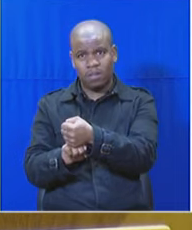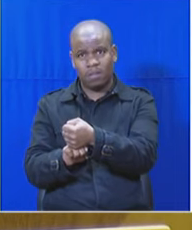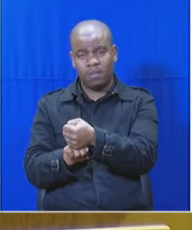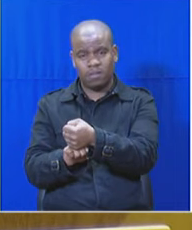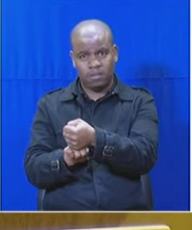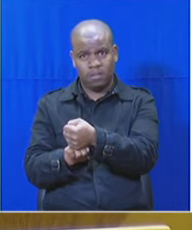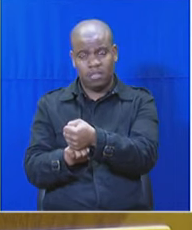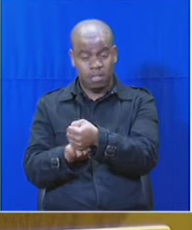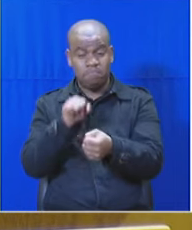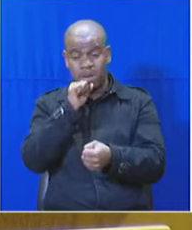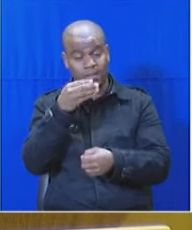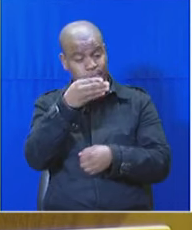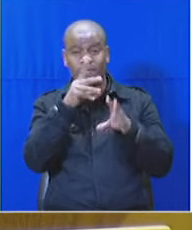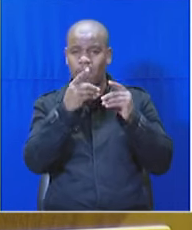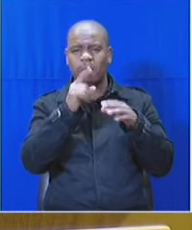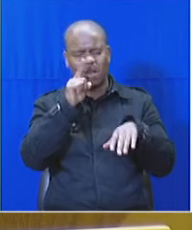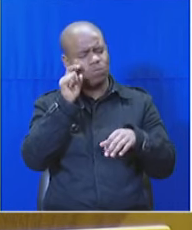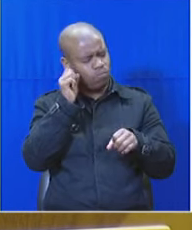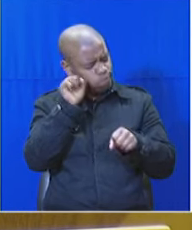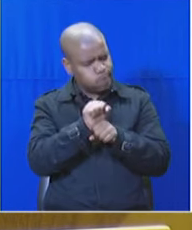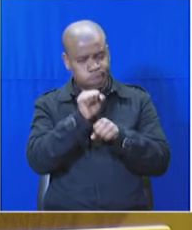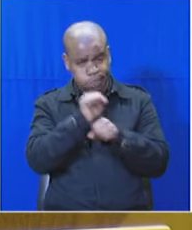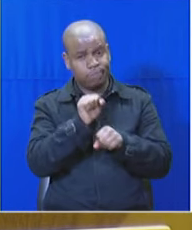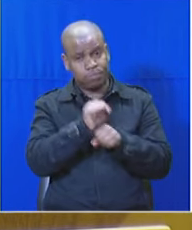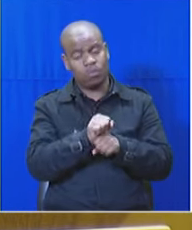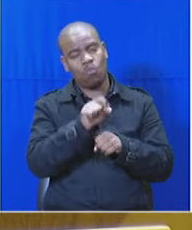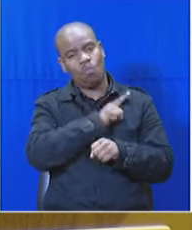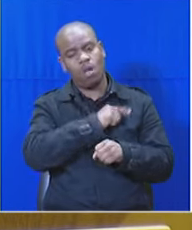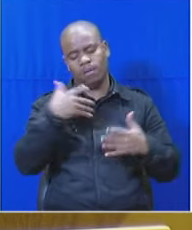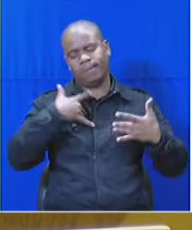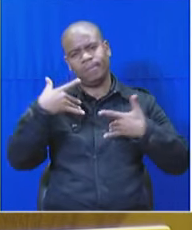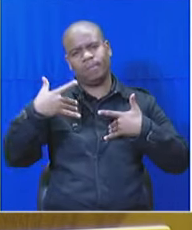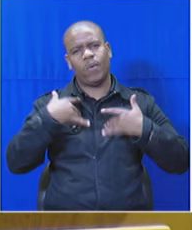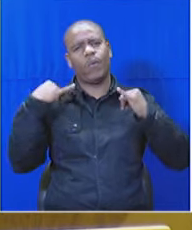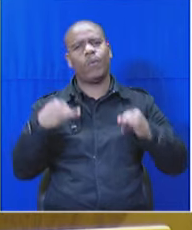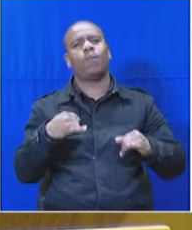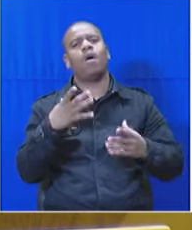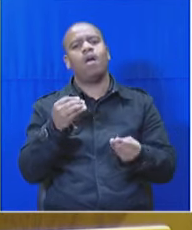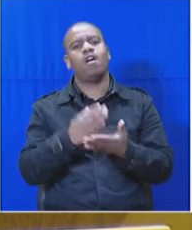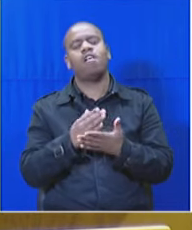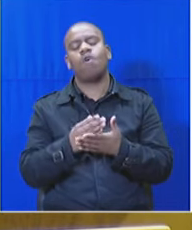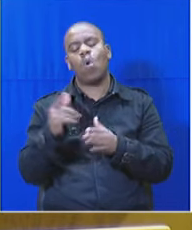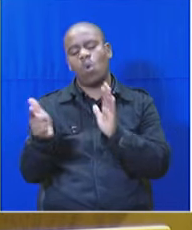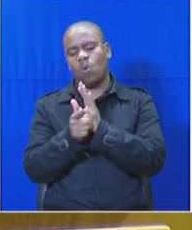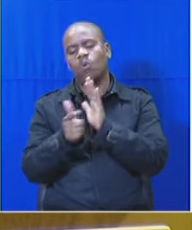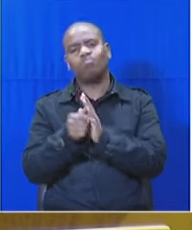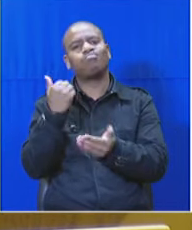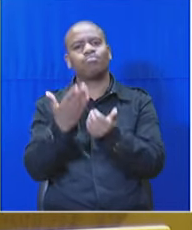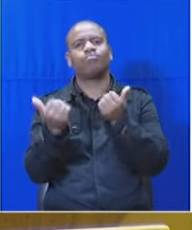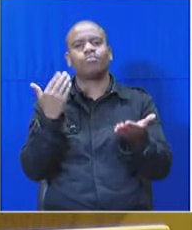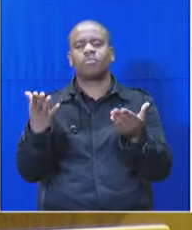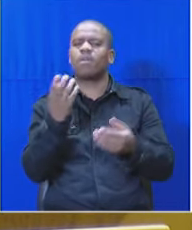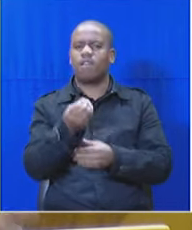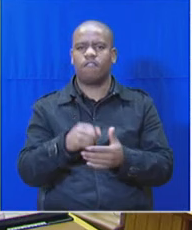the department has to do. We are, however, very concerned about aspects of pending legislative proposals. Thank